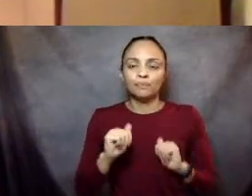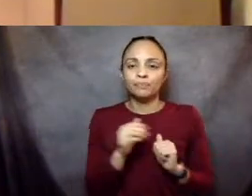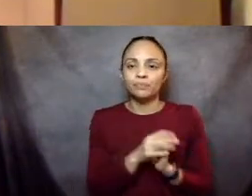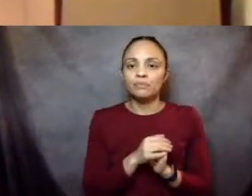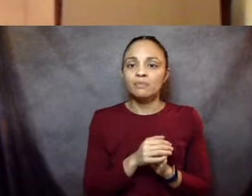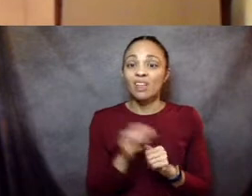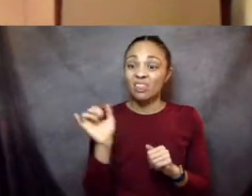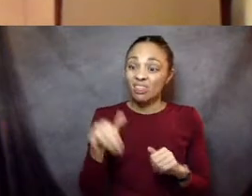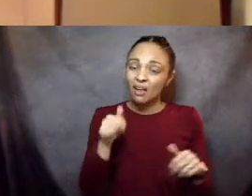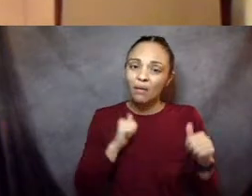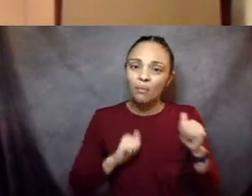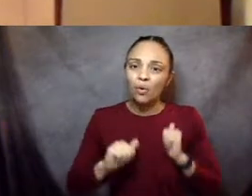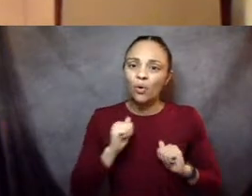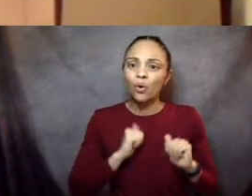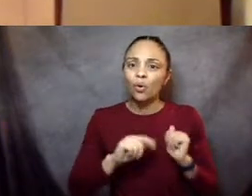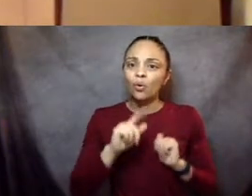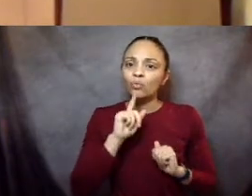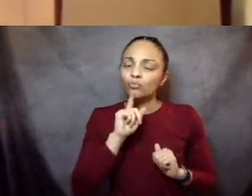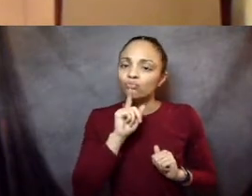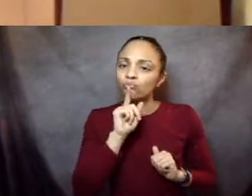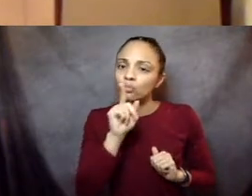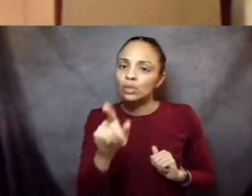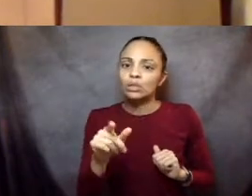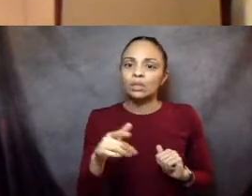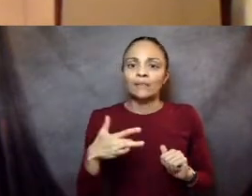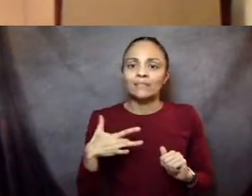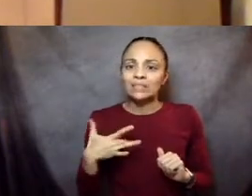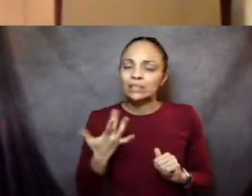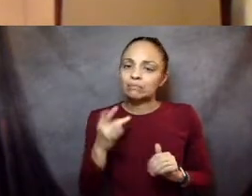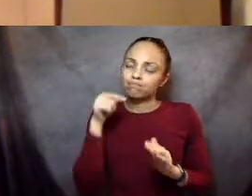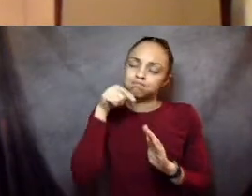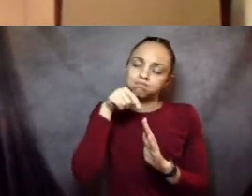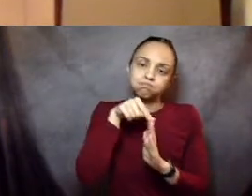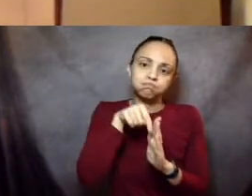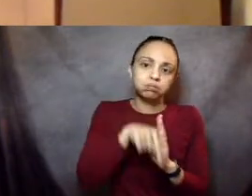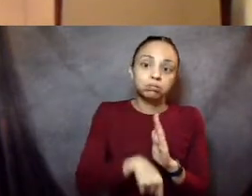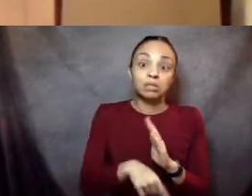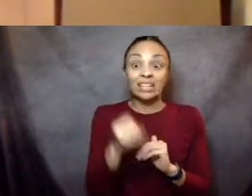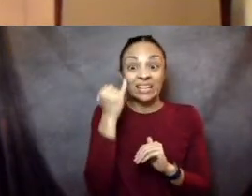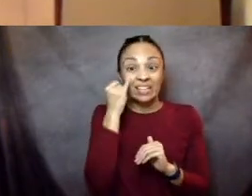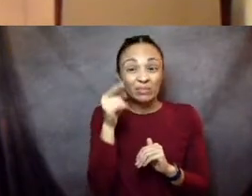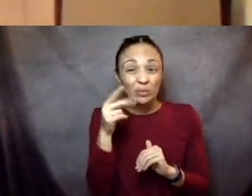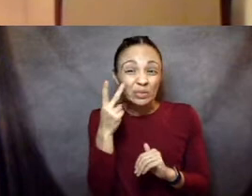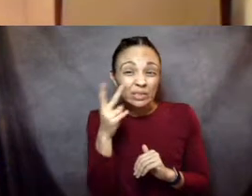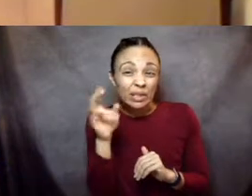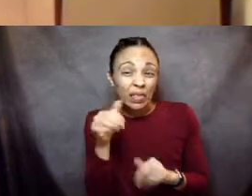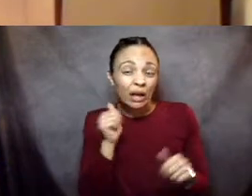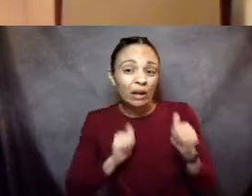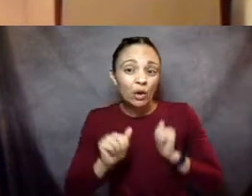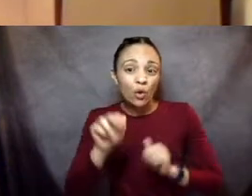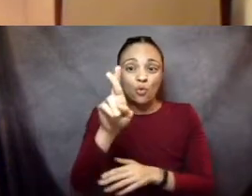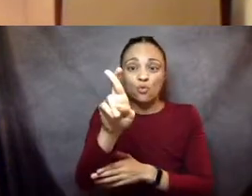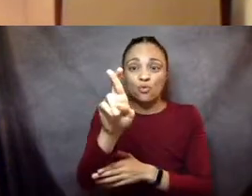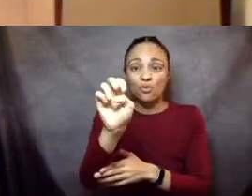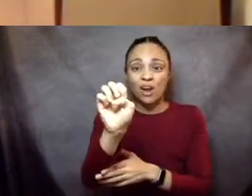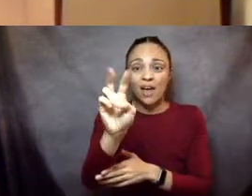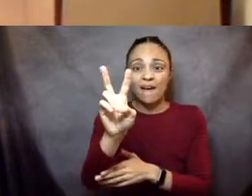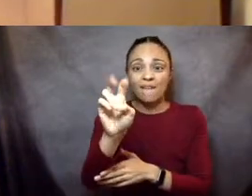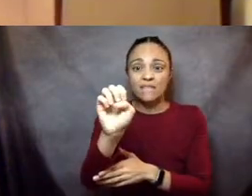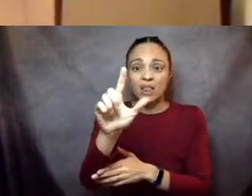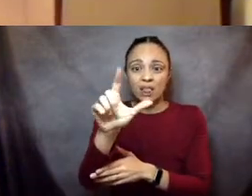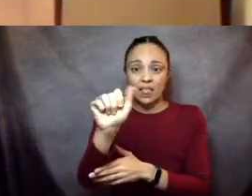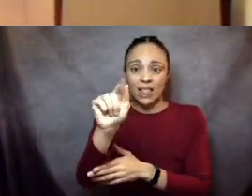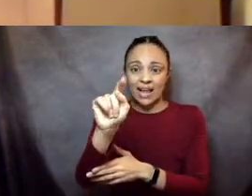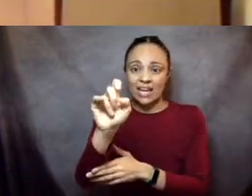feeling, real, honest to goodness feeling. And if you've seen Revelations, and I'm sure most of you have, it